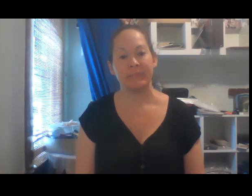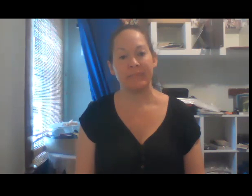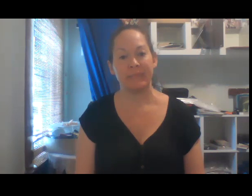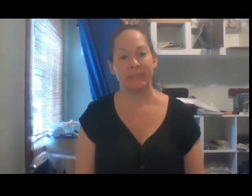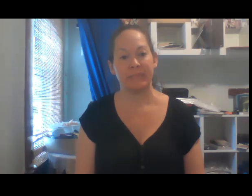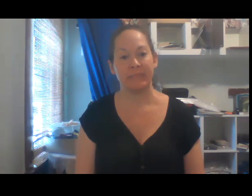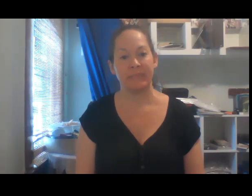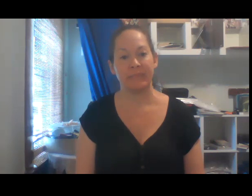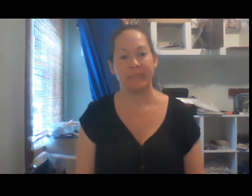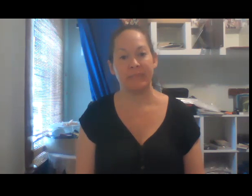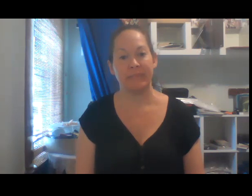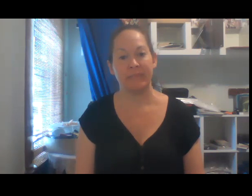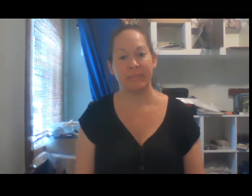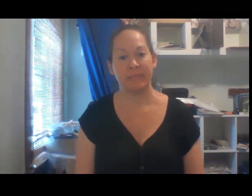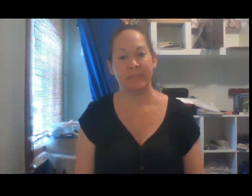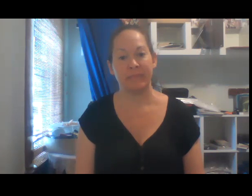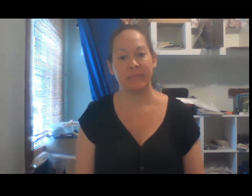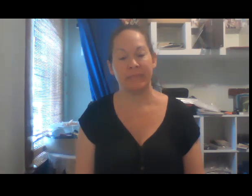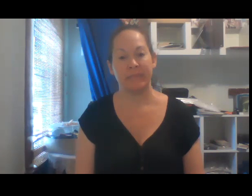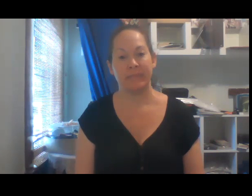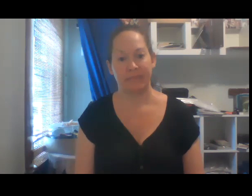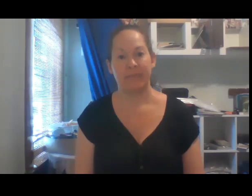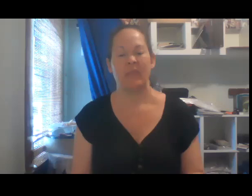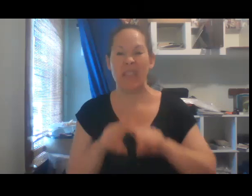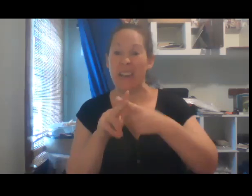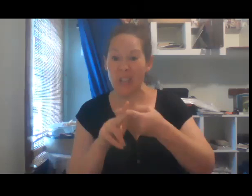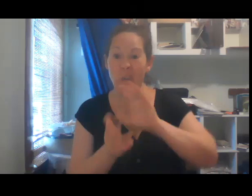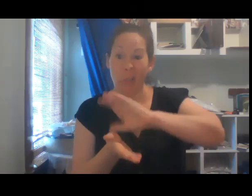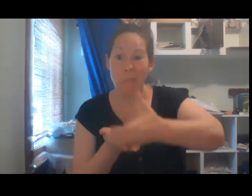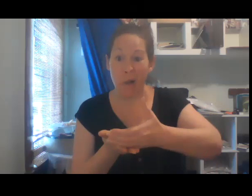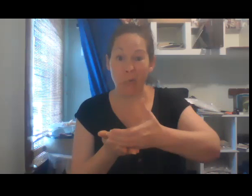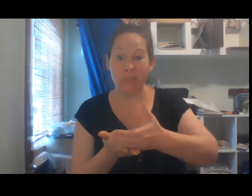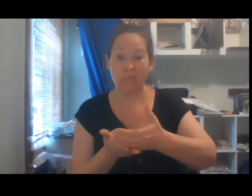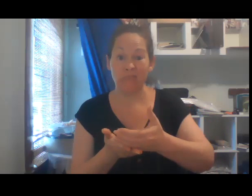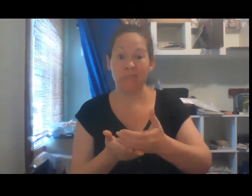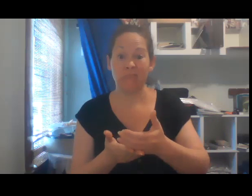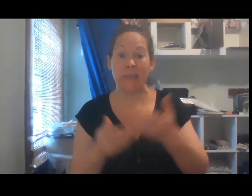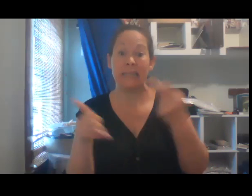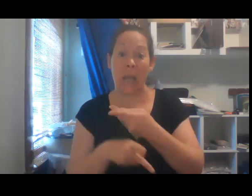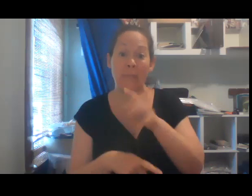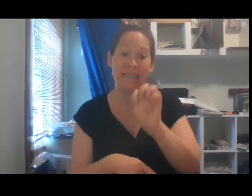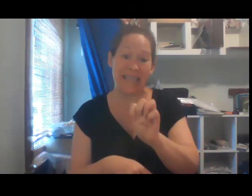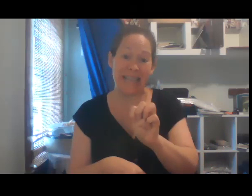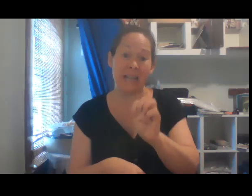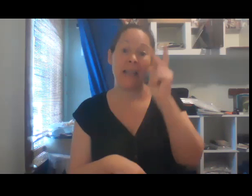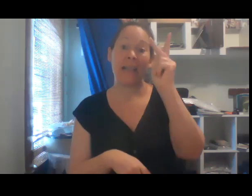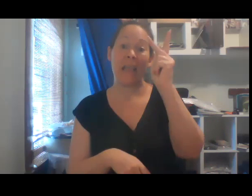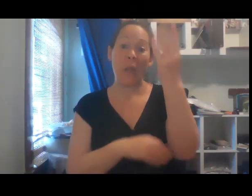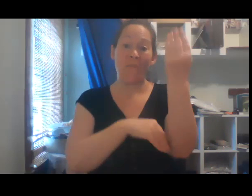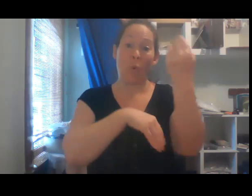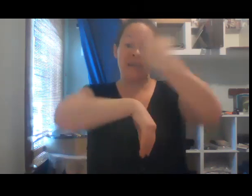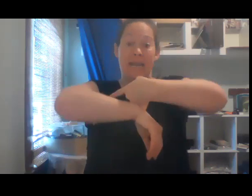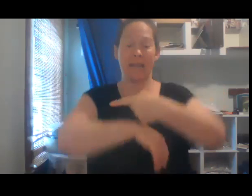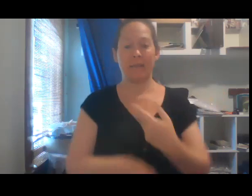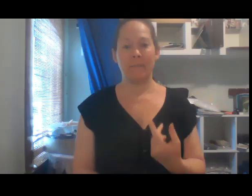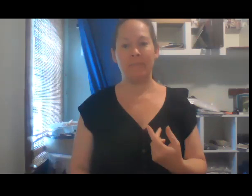A naught is equal to my initial amount times e to the k 14 days.